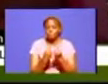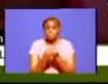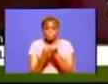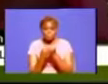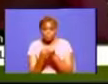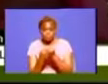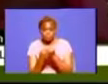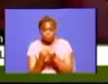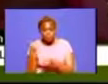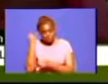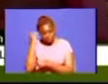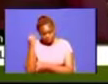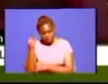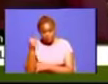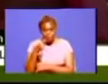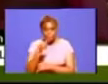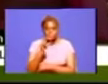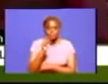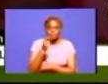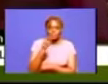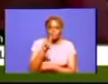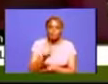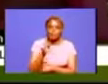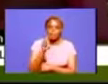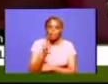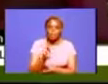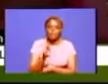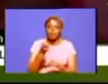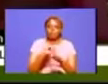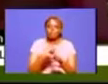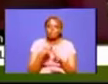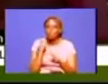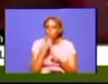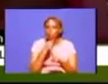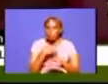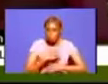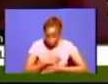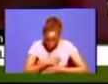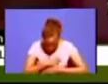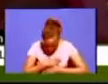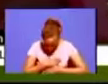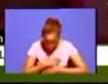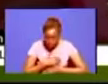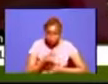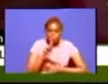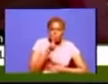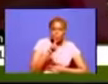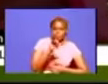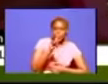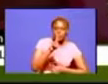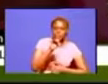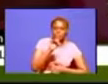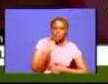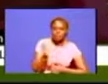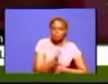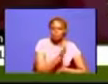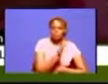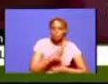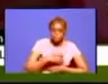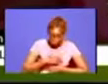narrative. Generals from this house, starting from Mheshimiwa Honorable Dede Nyoro, Mheshimiwa Kimani